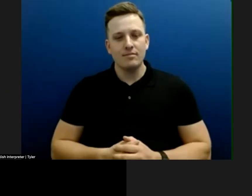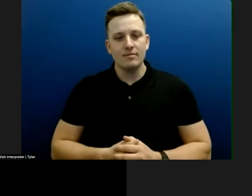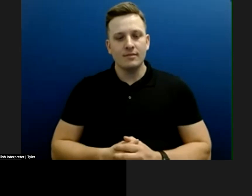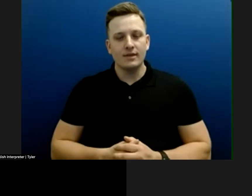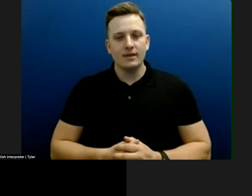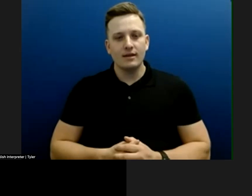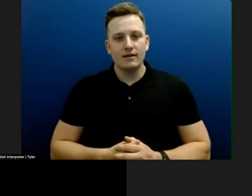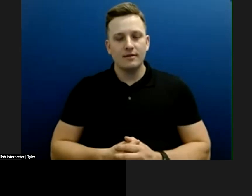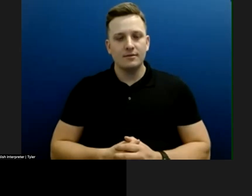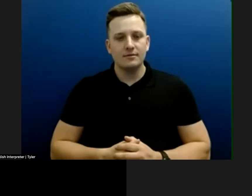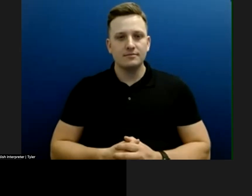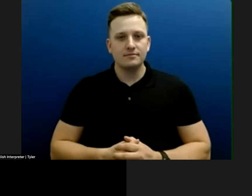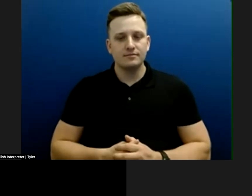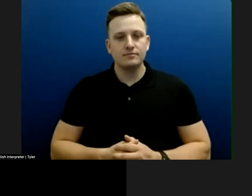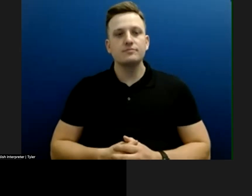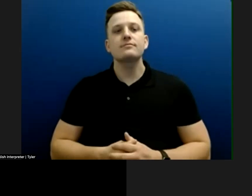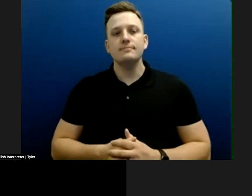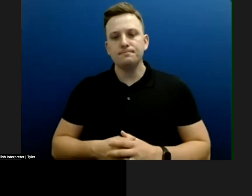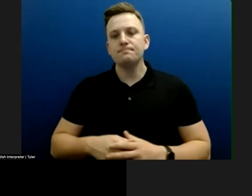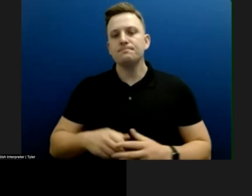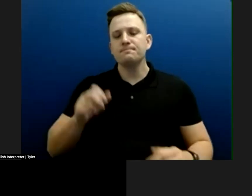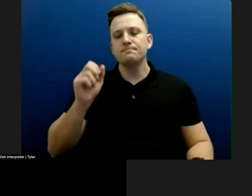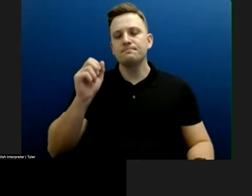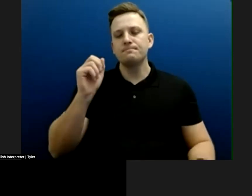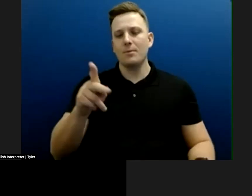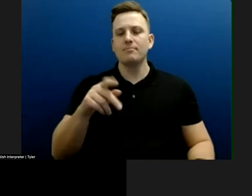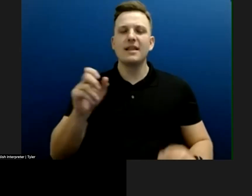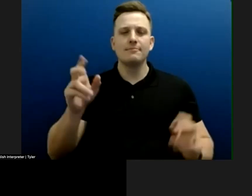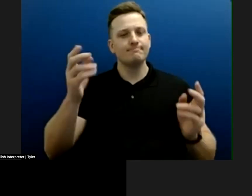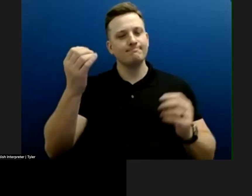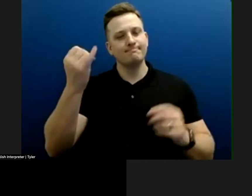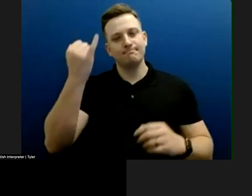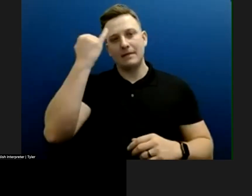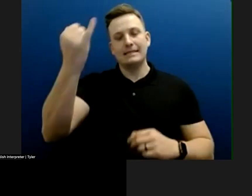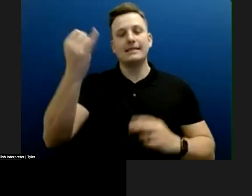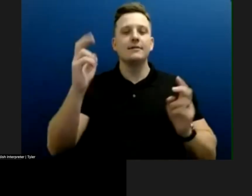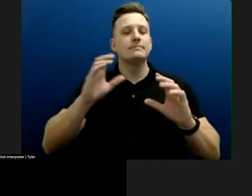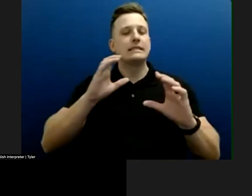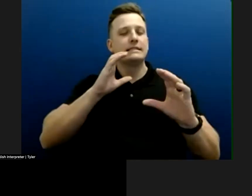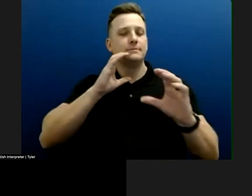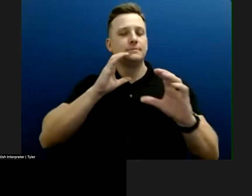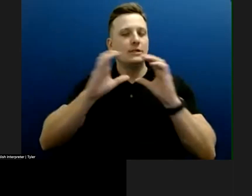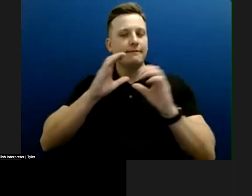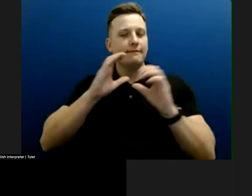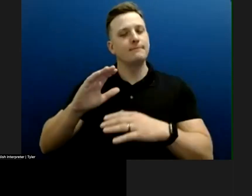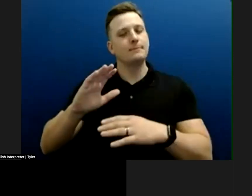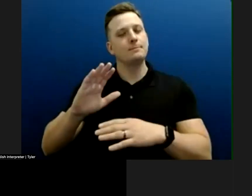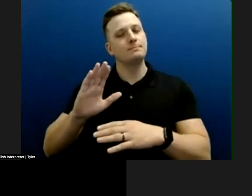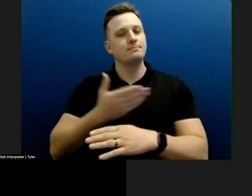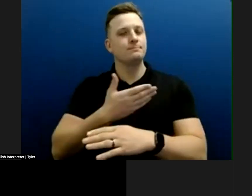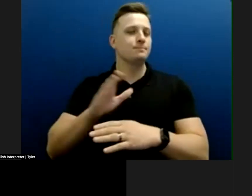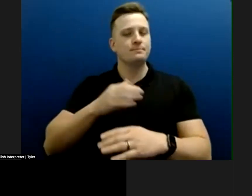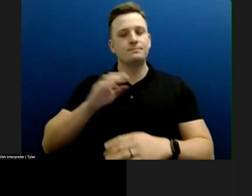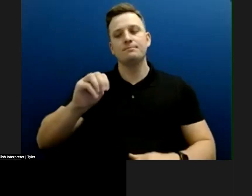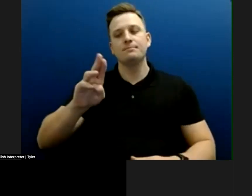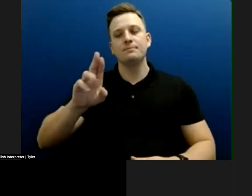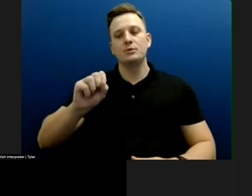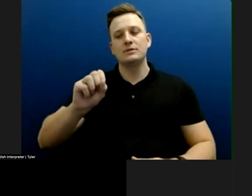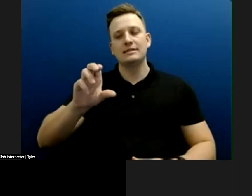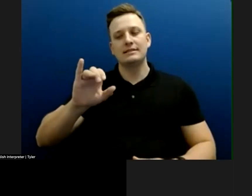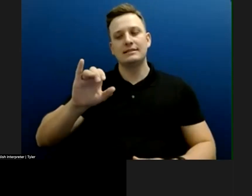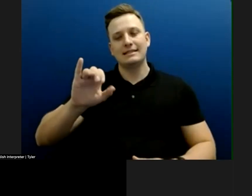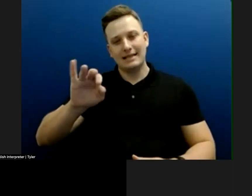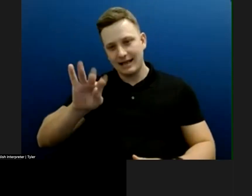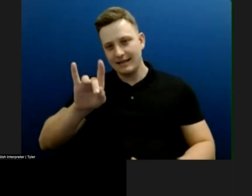Okay, so this idea of communicative musicality. I'm going to go back now